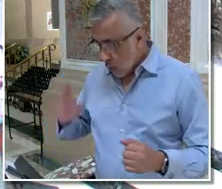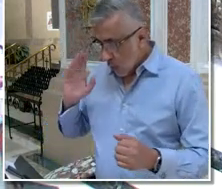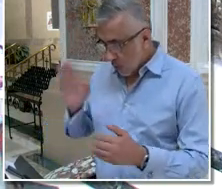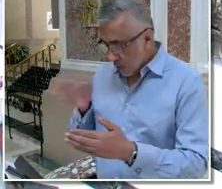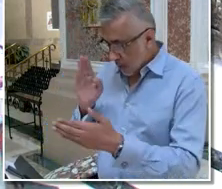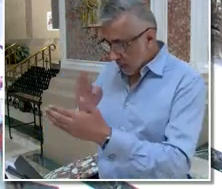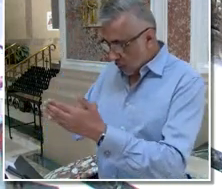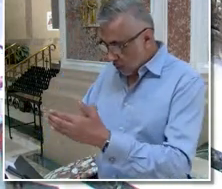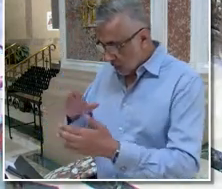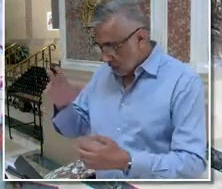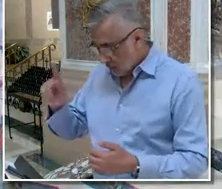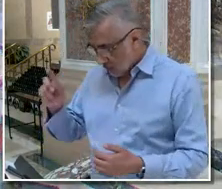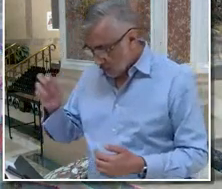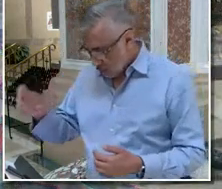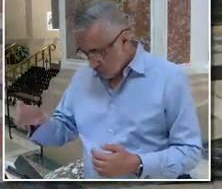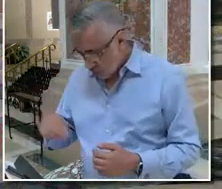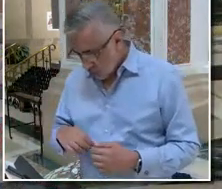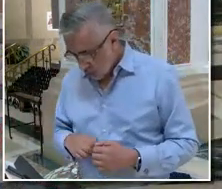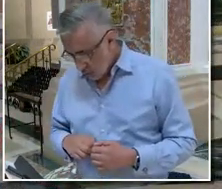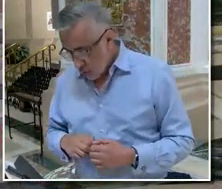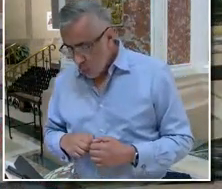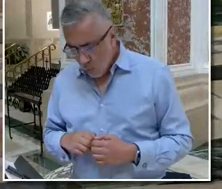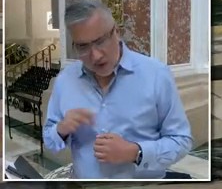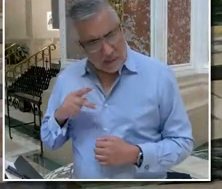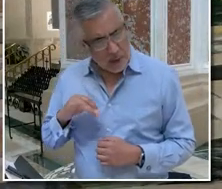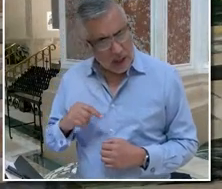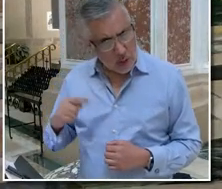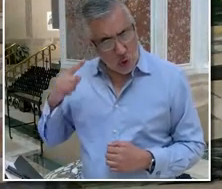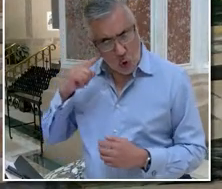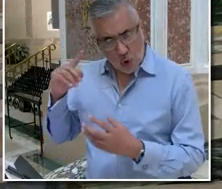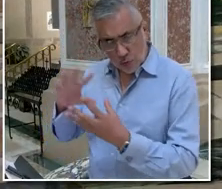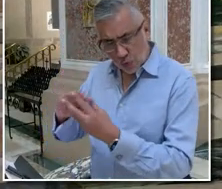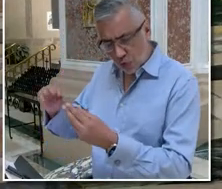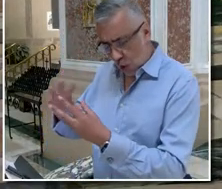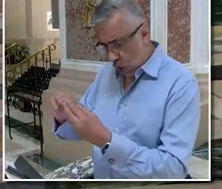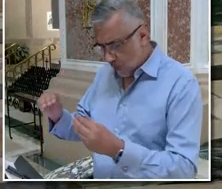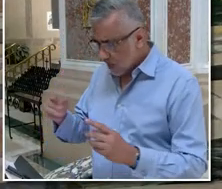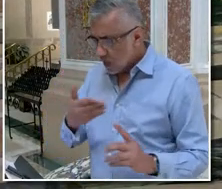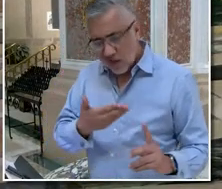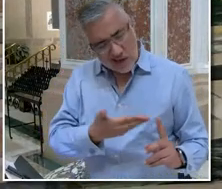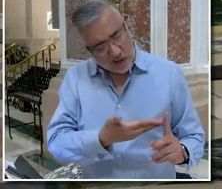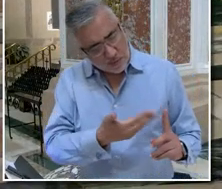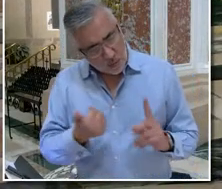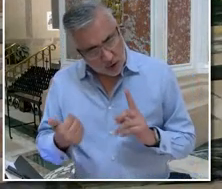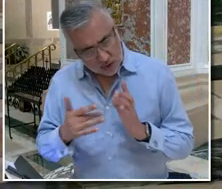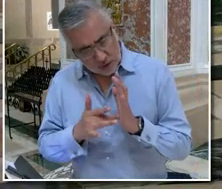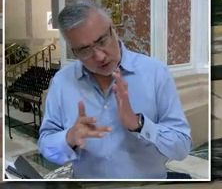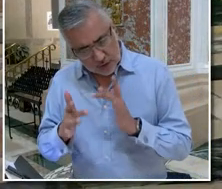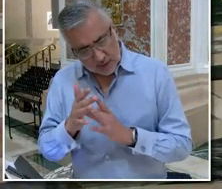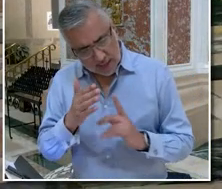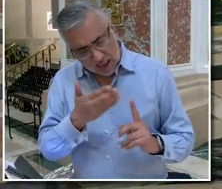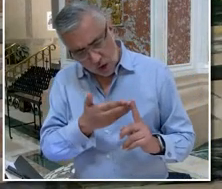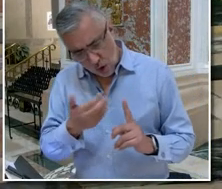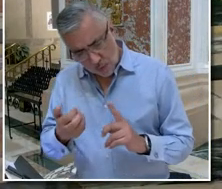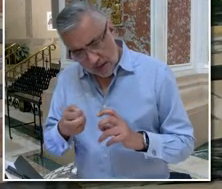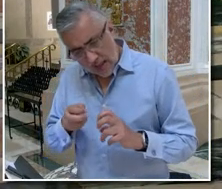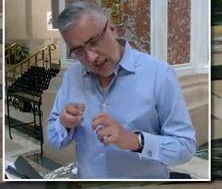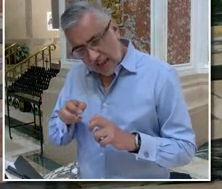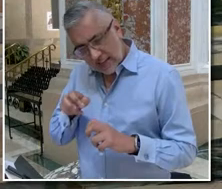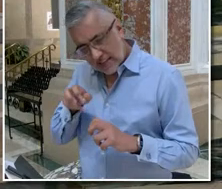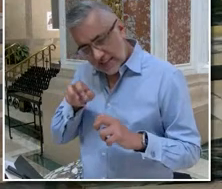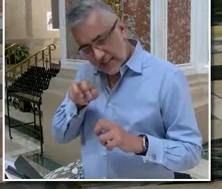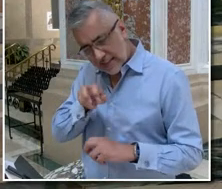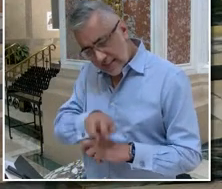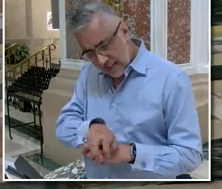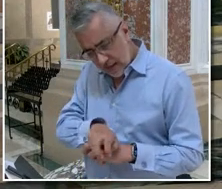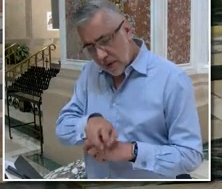Caesar." When Pilate heard these words, he brought Jesus out and seated him on the